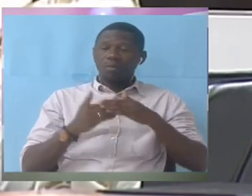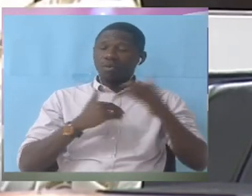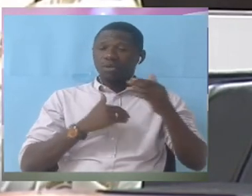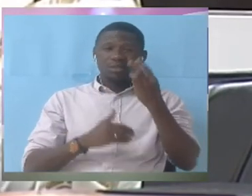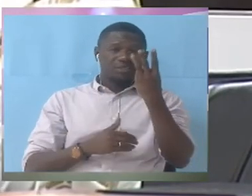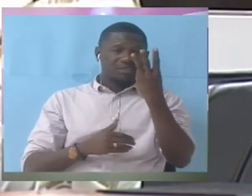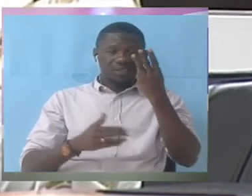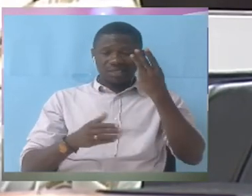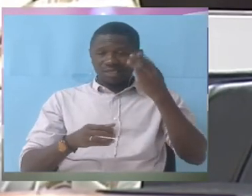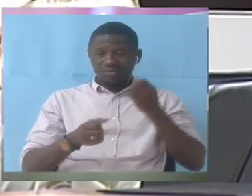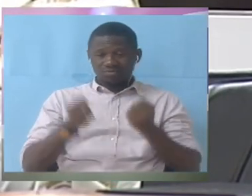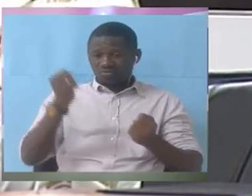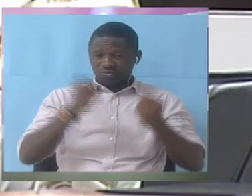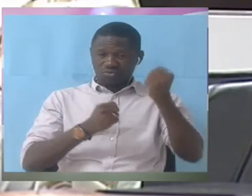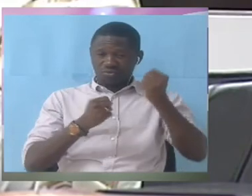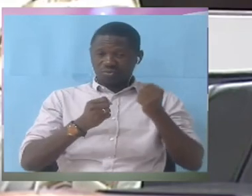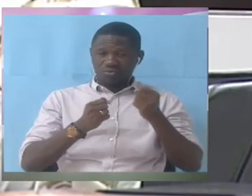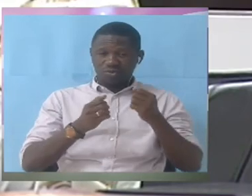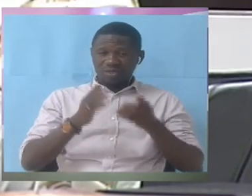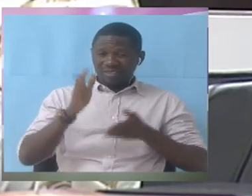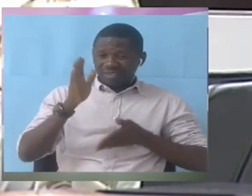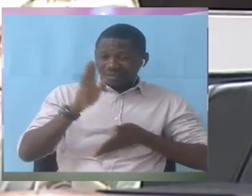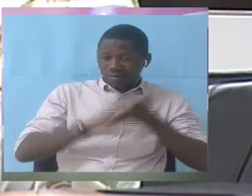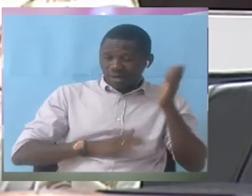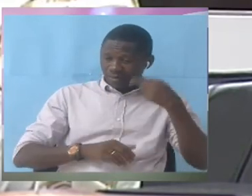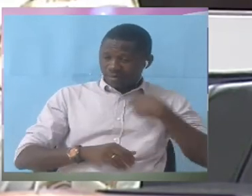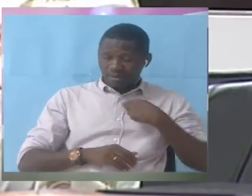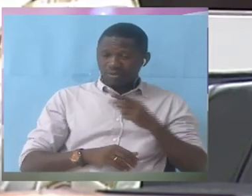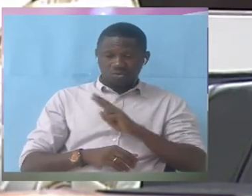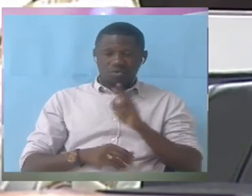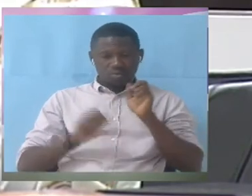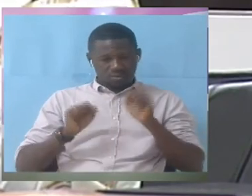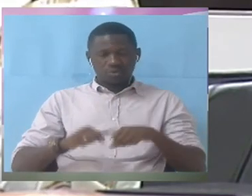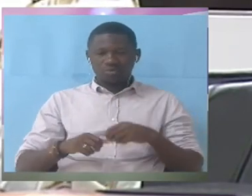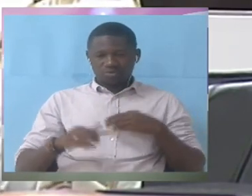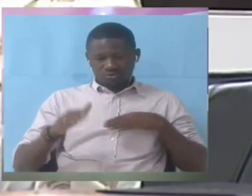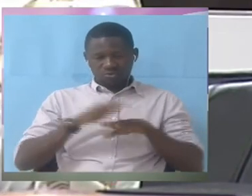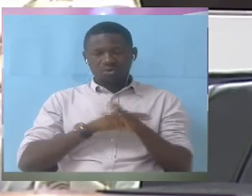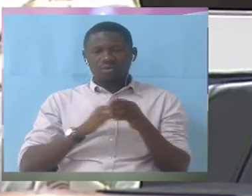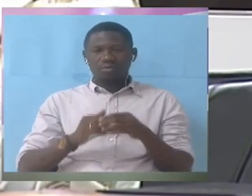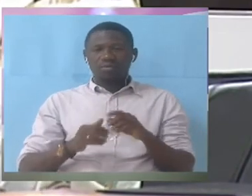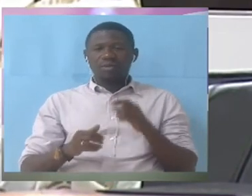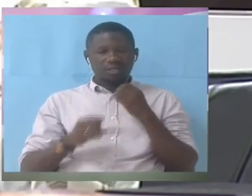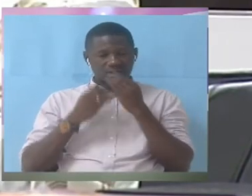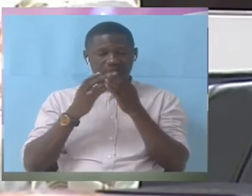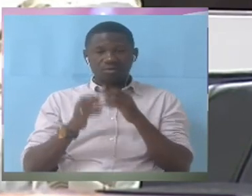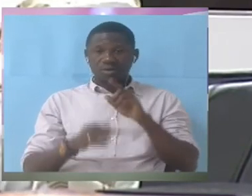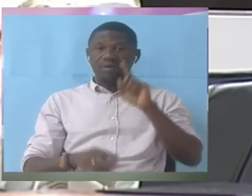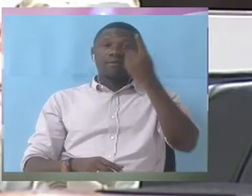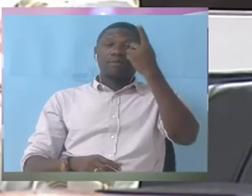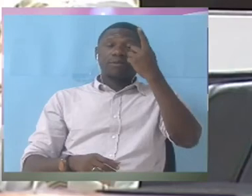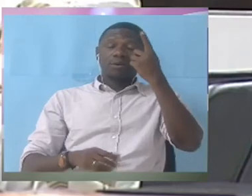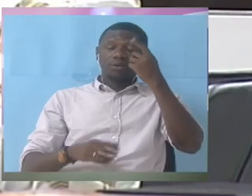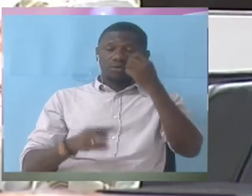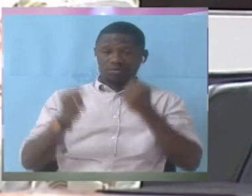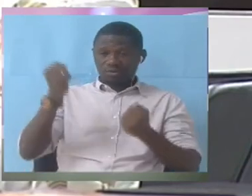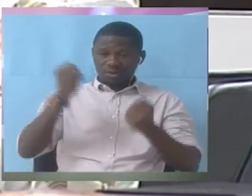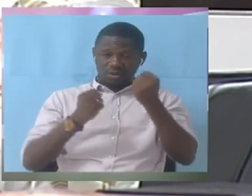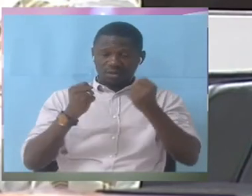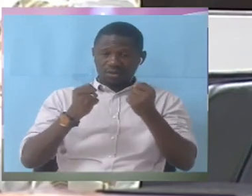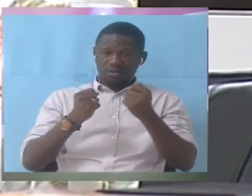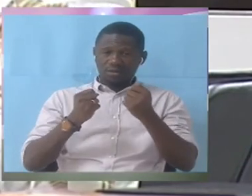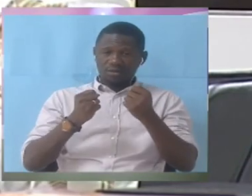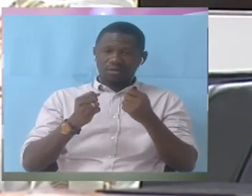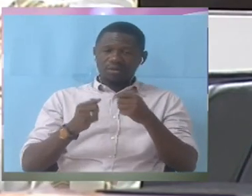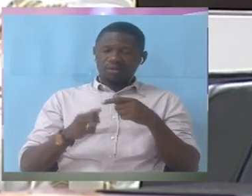me. Lu wessu ñetti moto dinañ ma romba. I said to him, the first car, if that one misses me, the second one will say, ah,